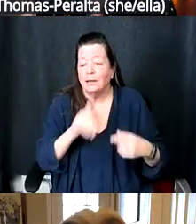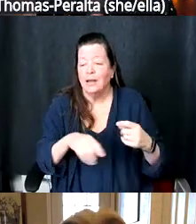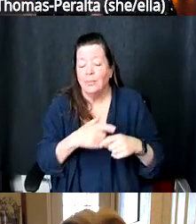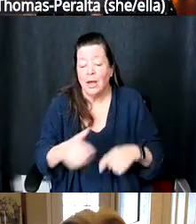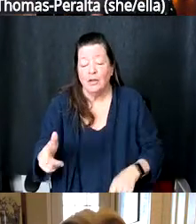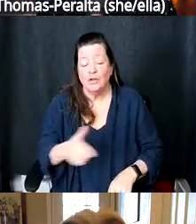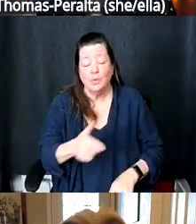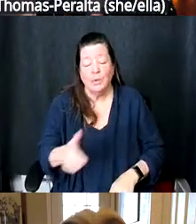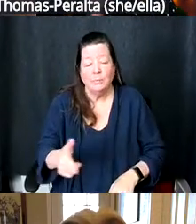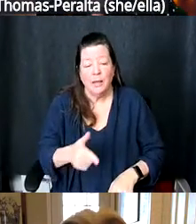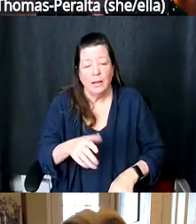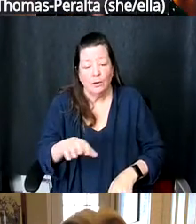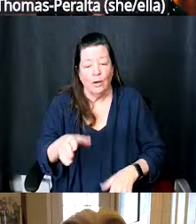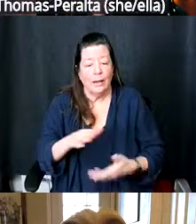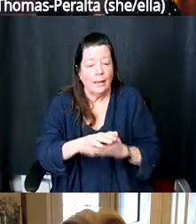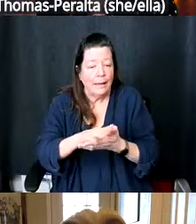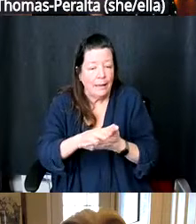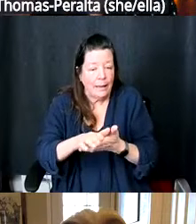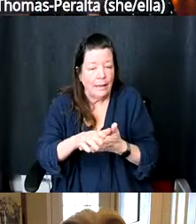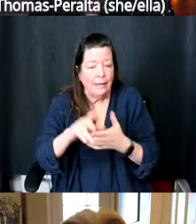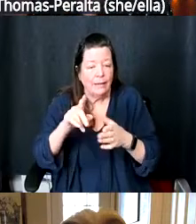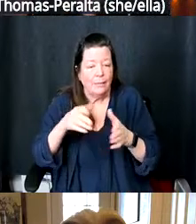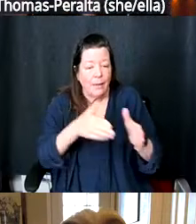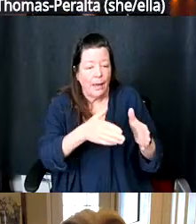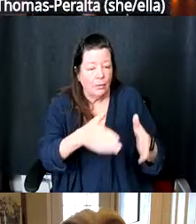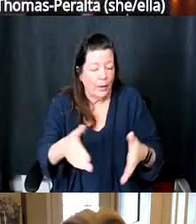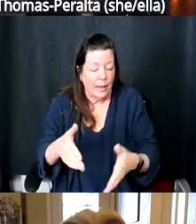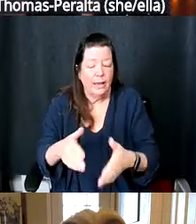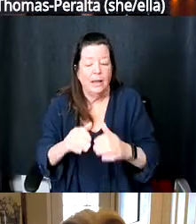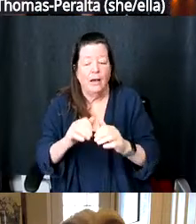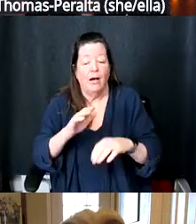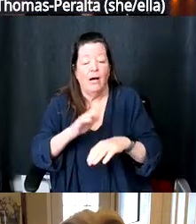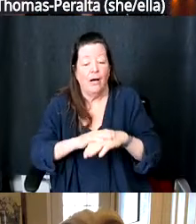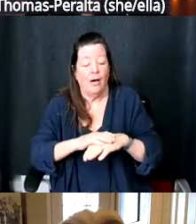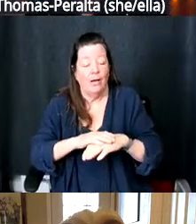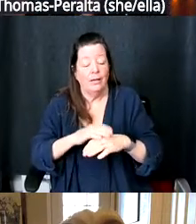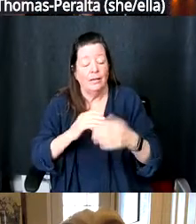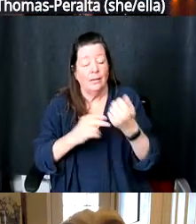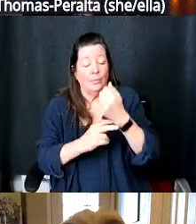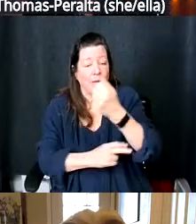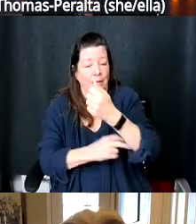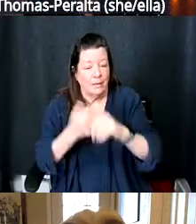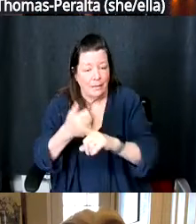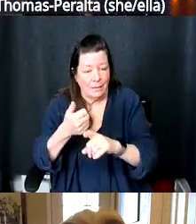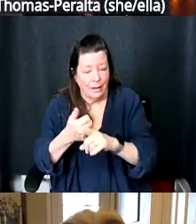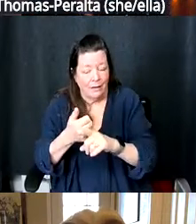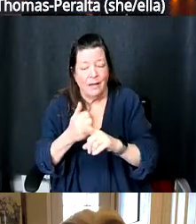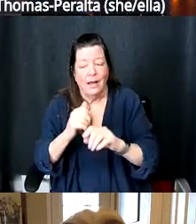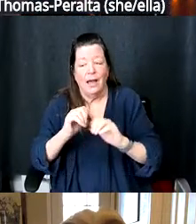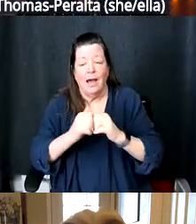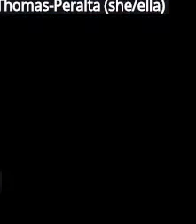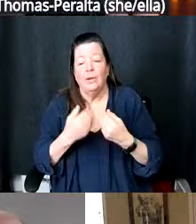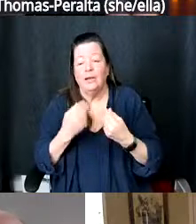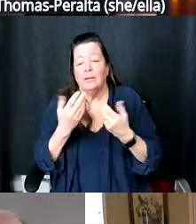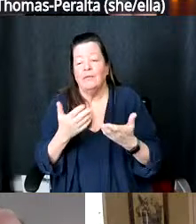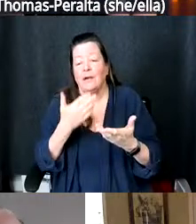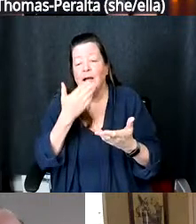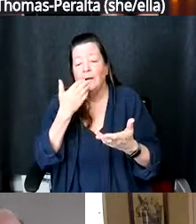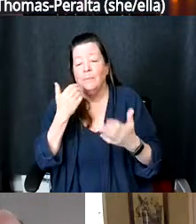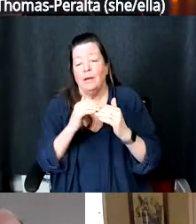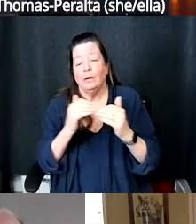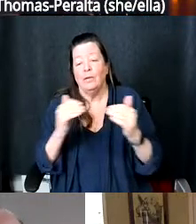the pathway on the structure itself, and how we would try to figure out a way to provide a better level of service than we do